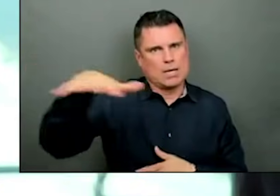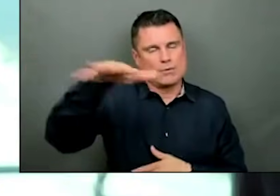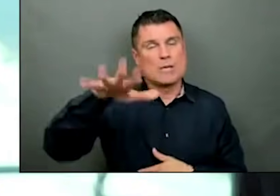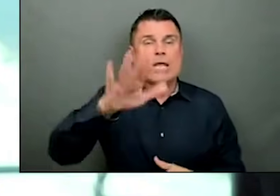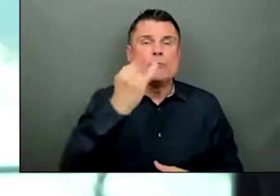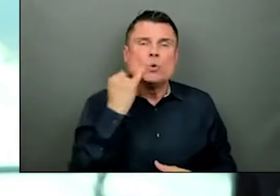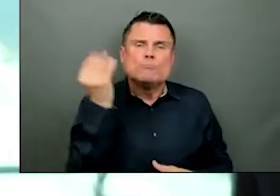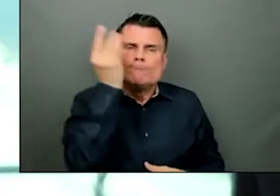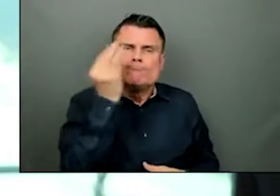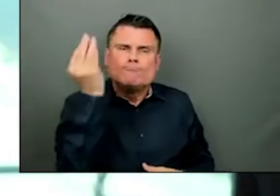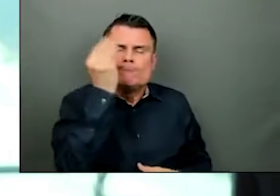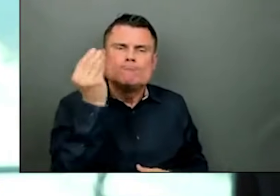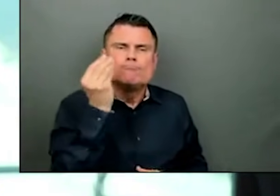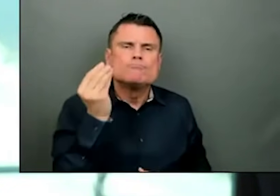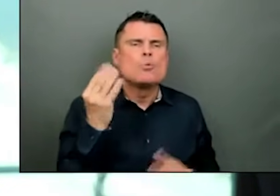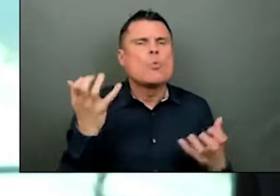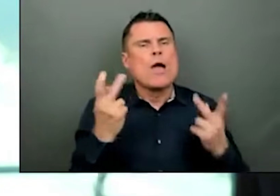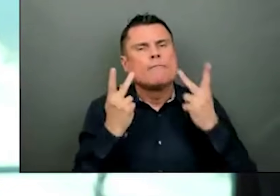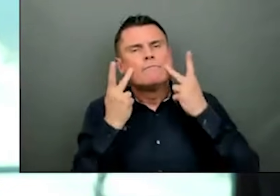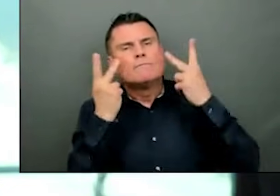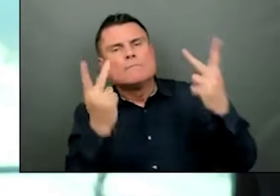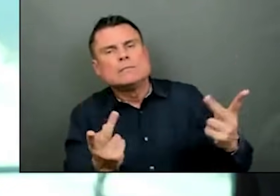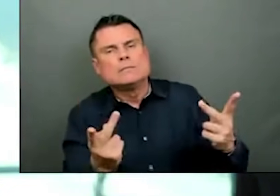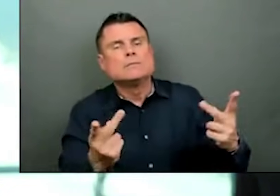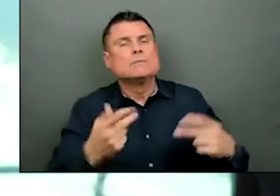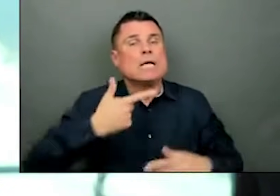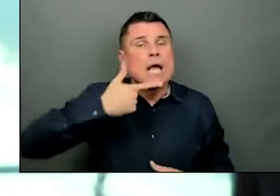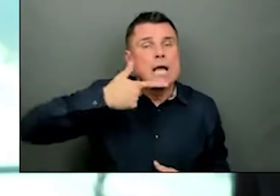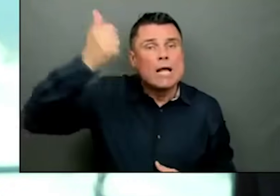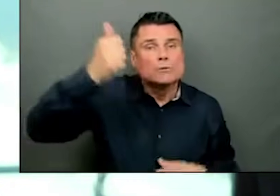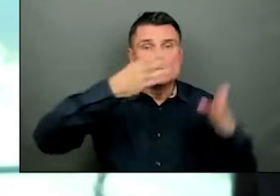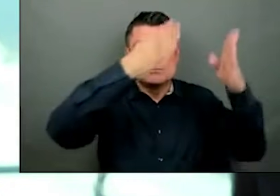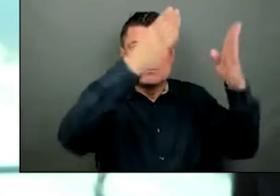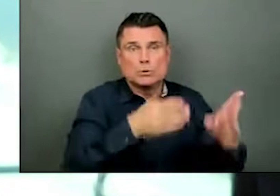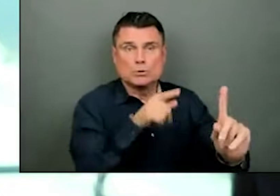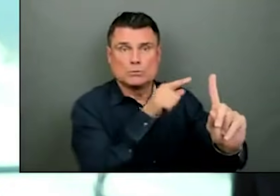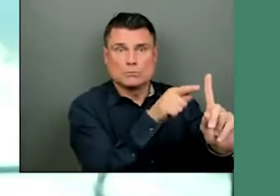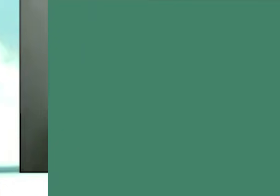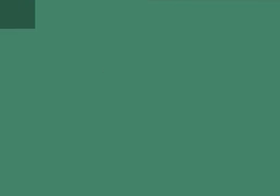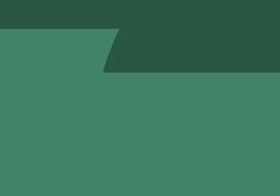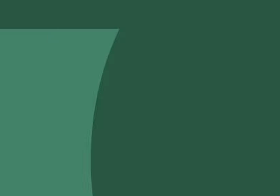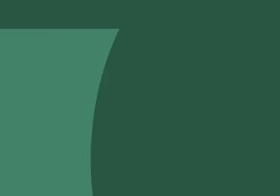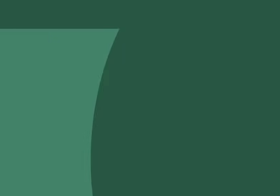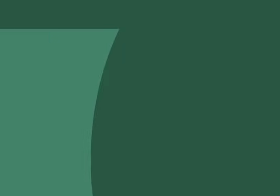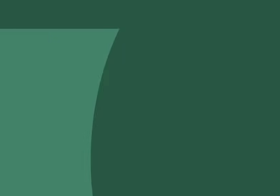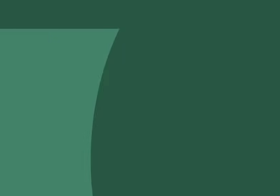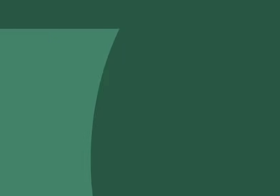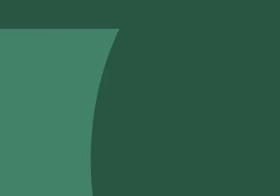make sure that we can do that safely so that we can all get through this and be protected.